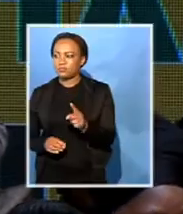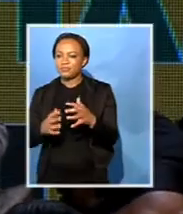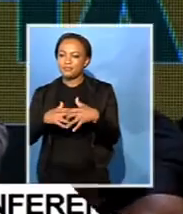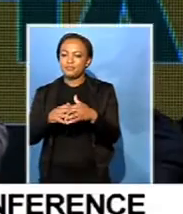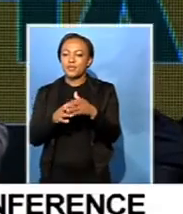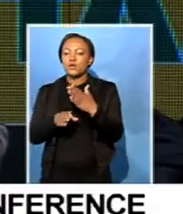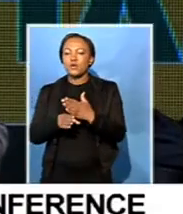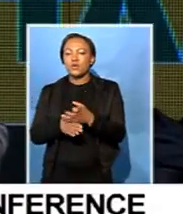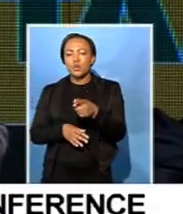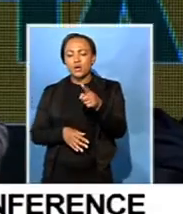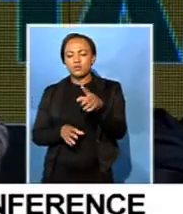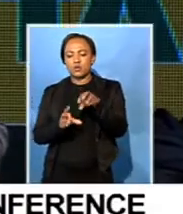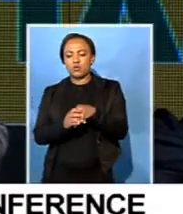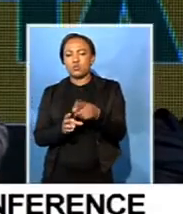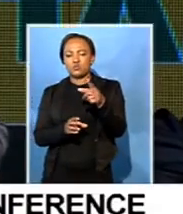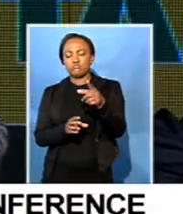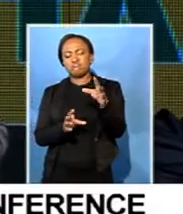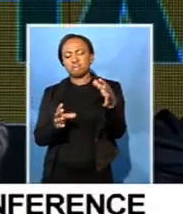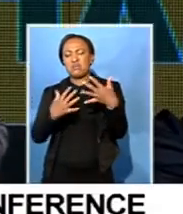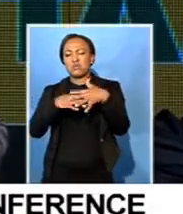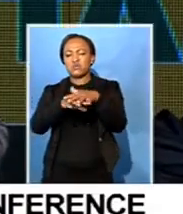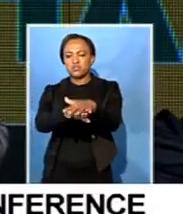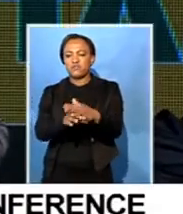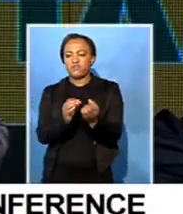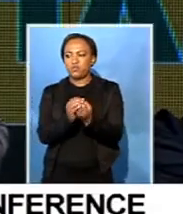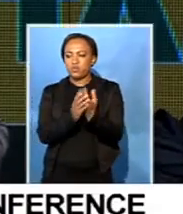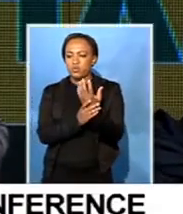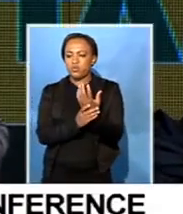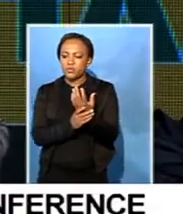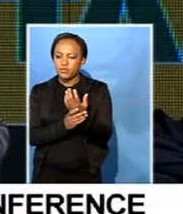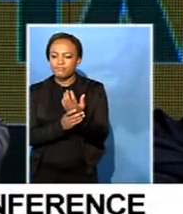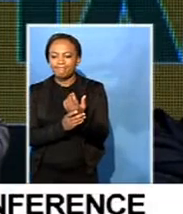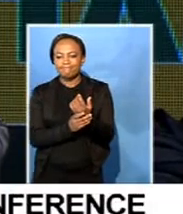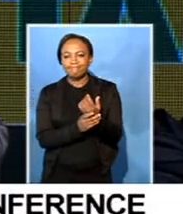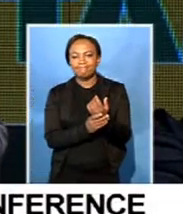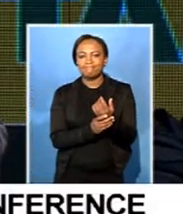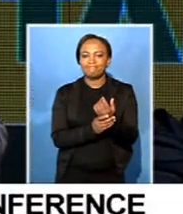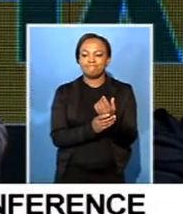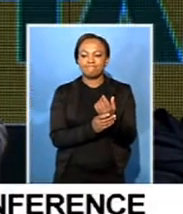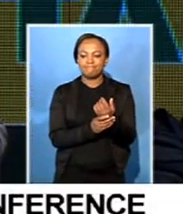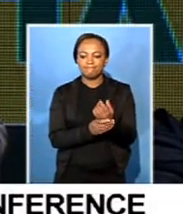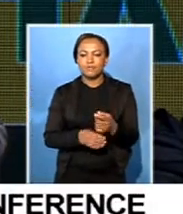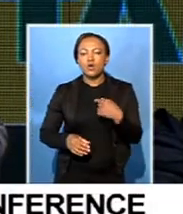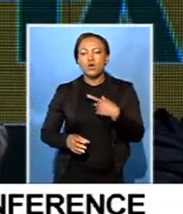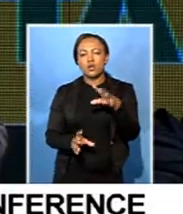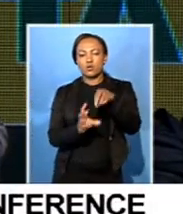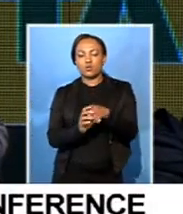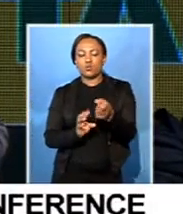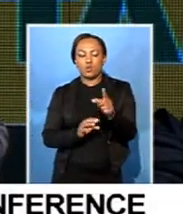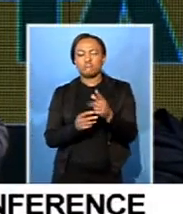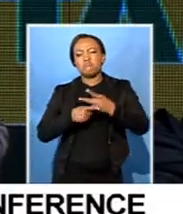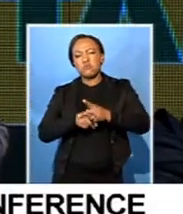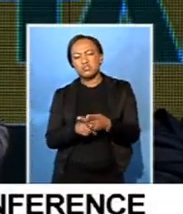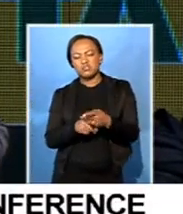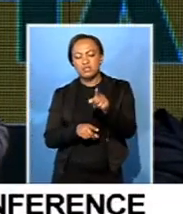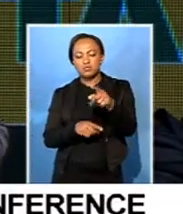and inclusive growth, transforming the structure of production and